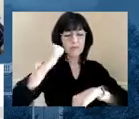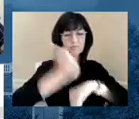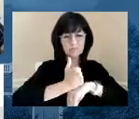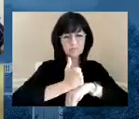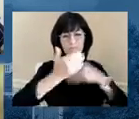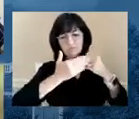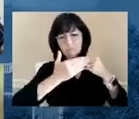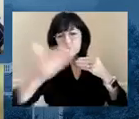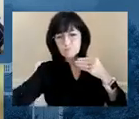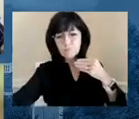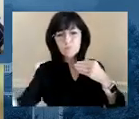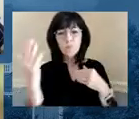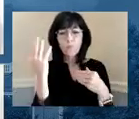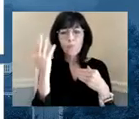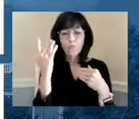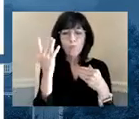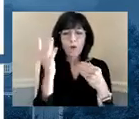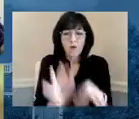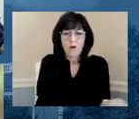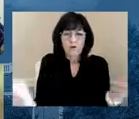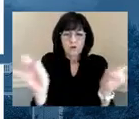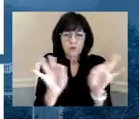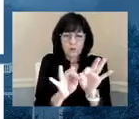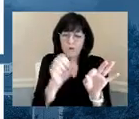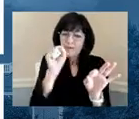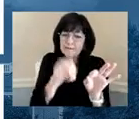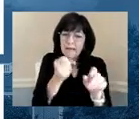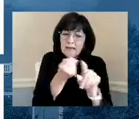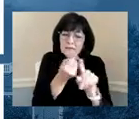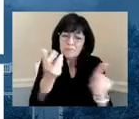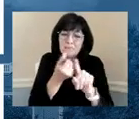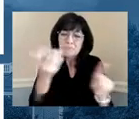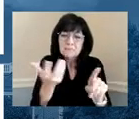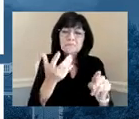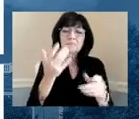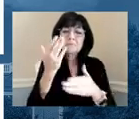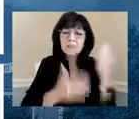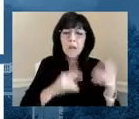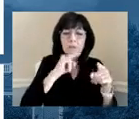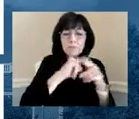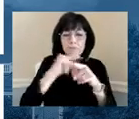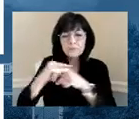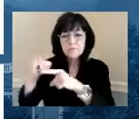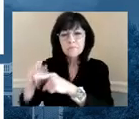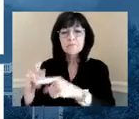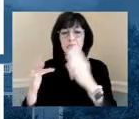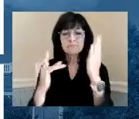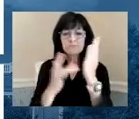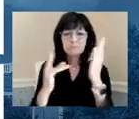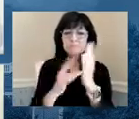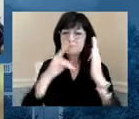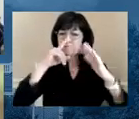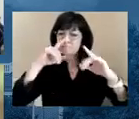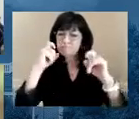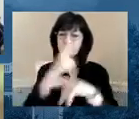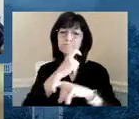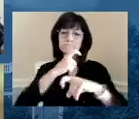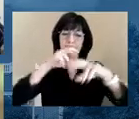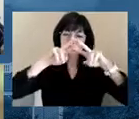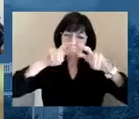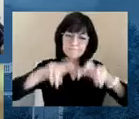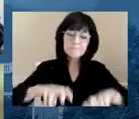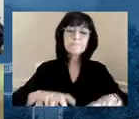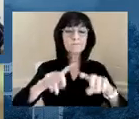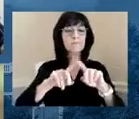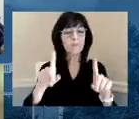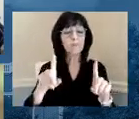Mechanisms necessary, some really kind of detail, but to better deliver telehealth services to Delawareans.